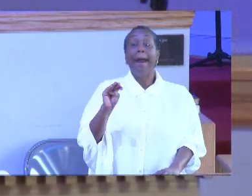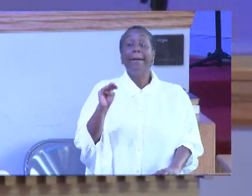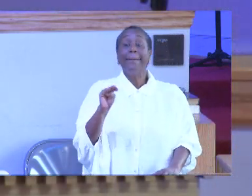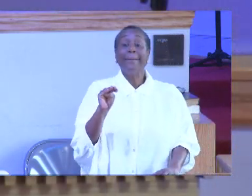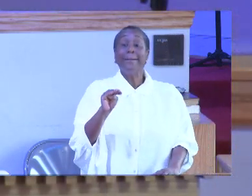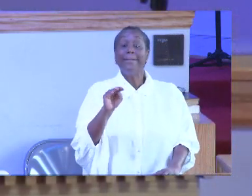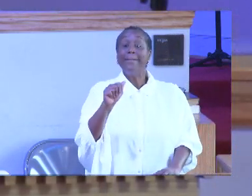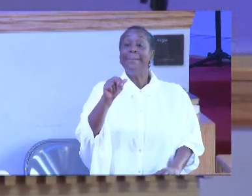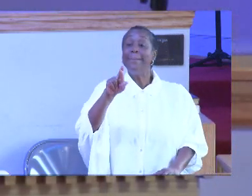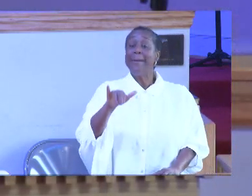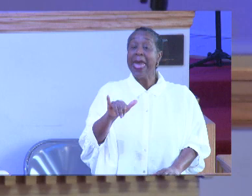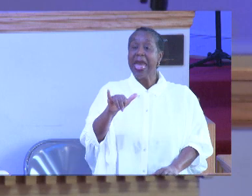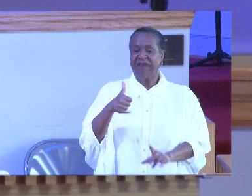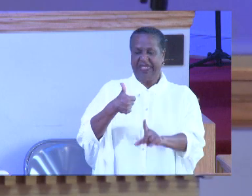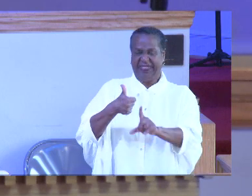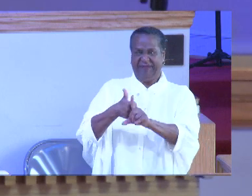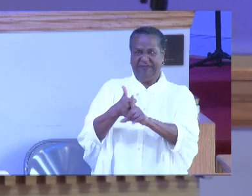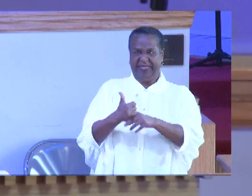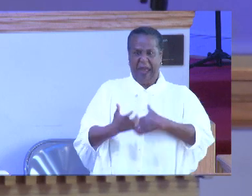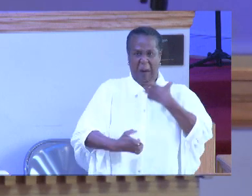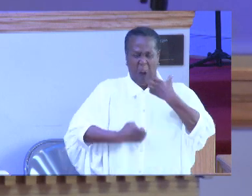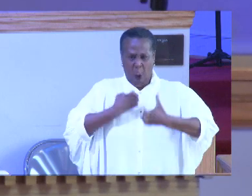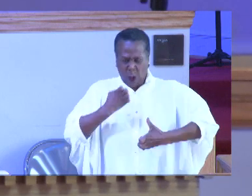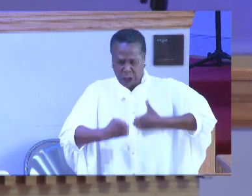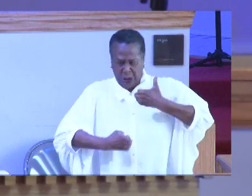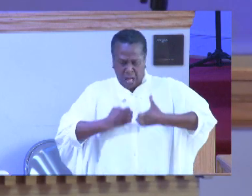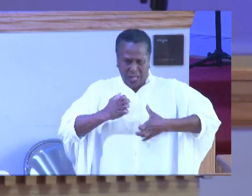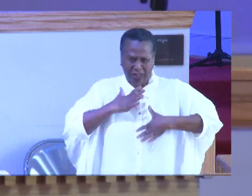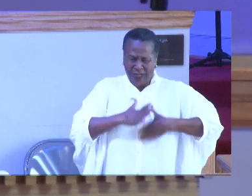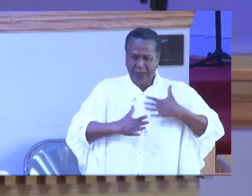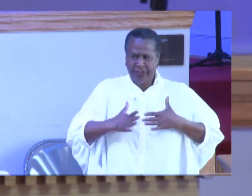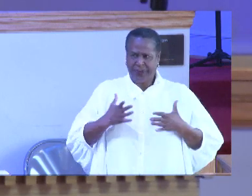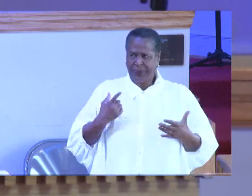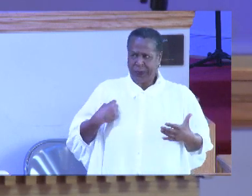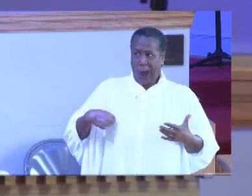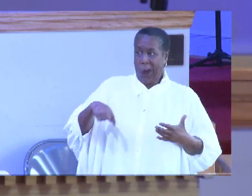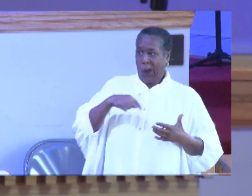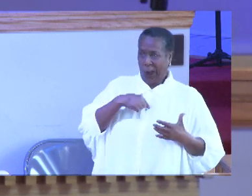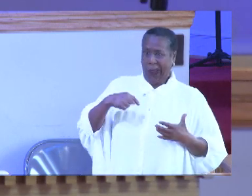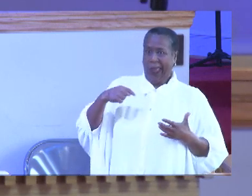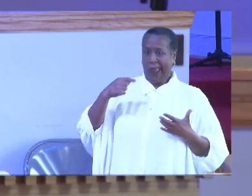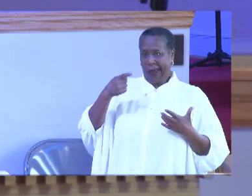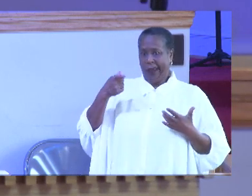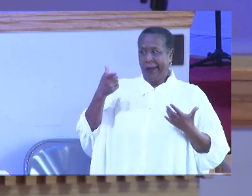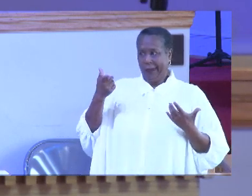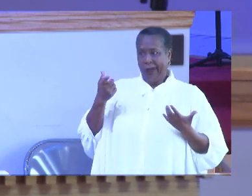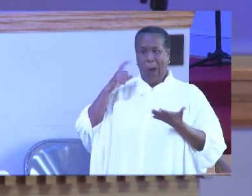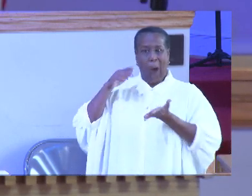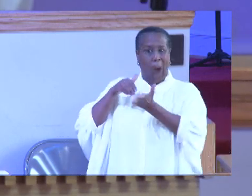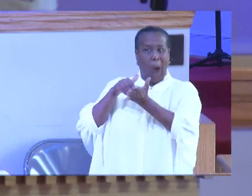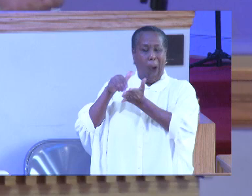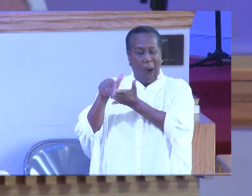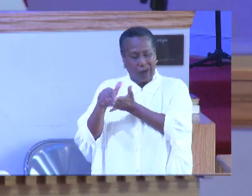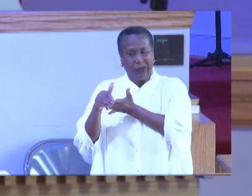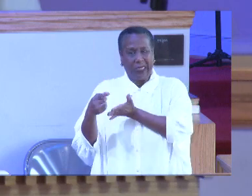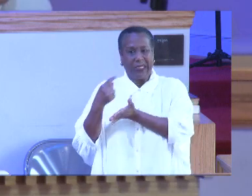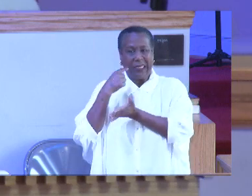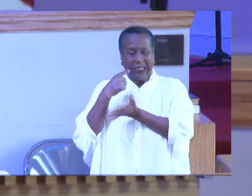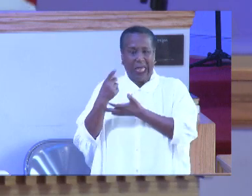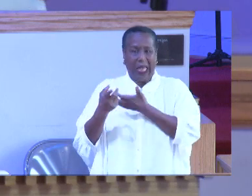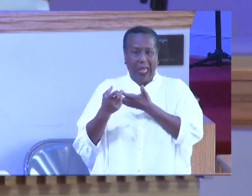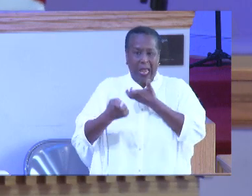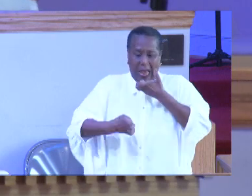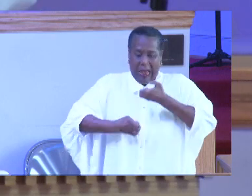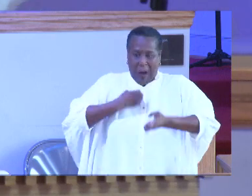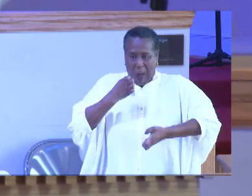she seems to be emotional, and we in our ignorant and arrogant ways often ascribe